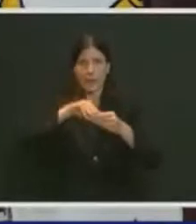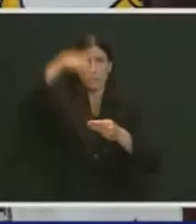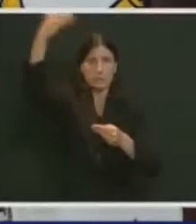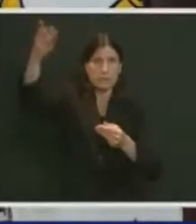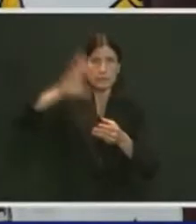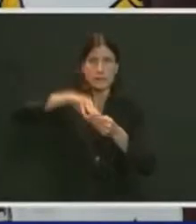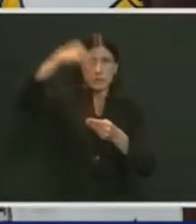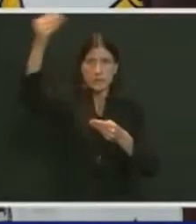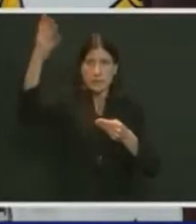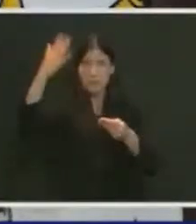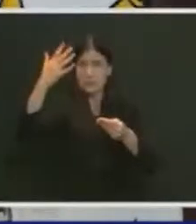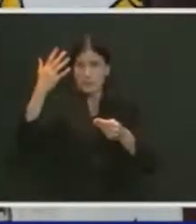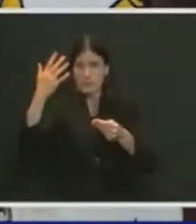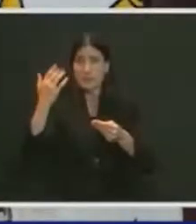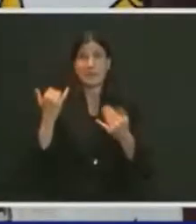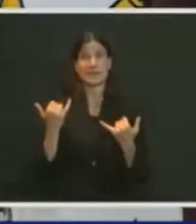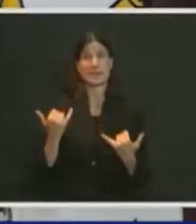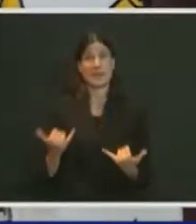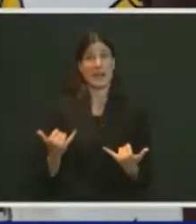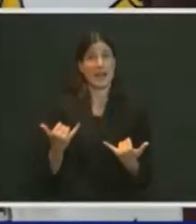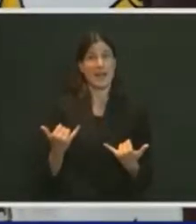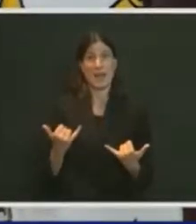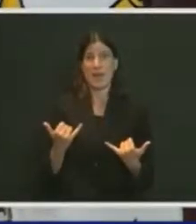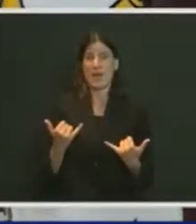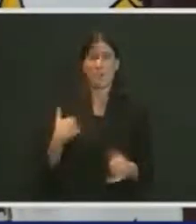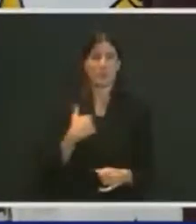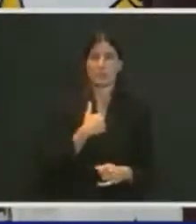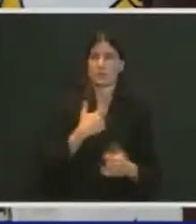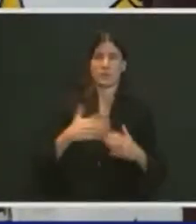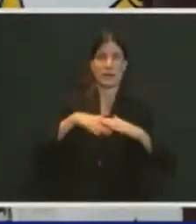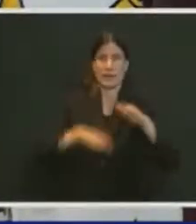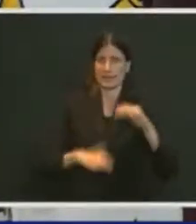every hope and expectation and